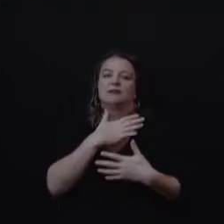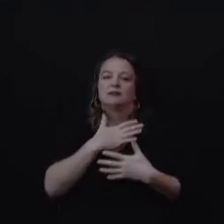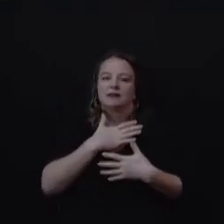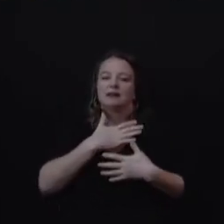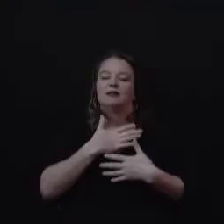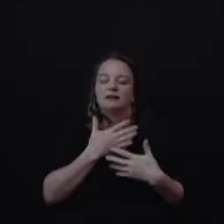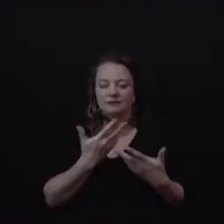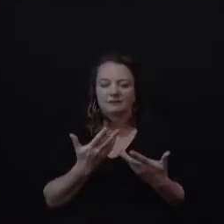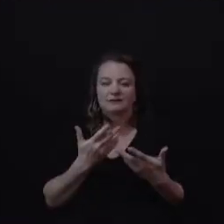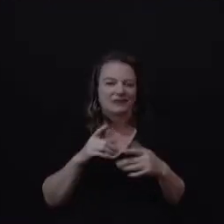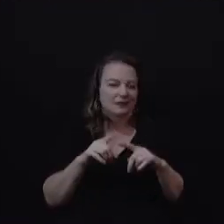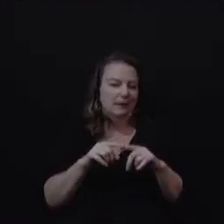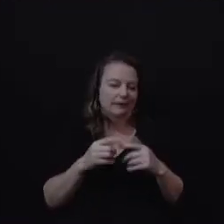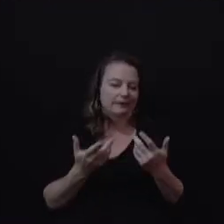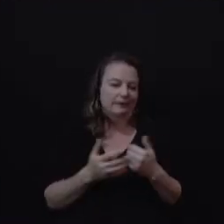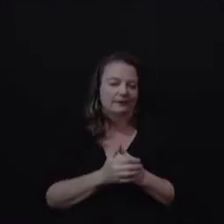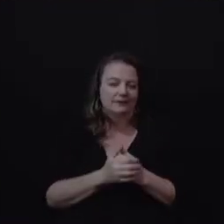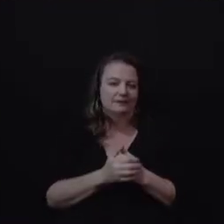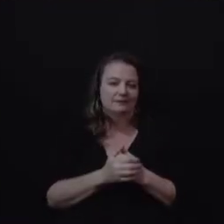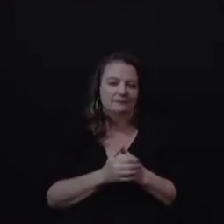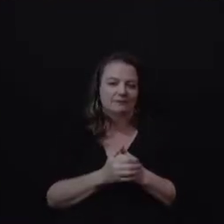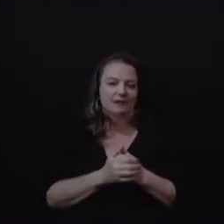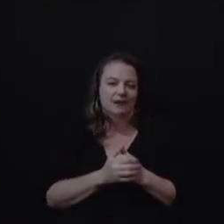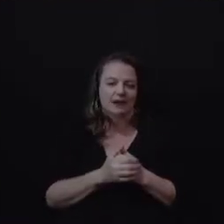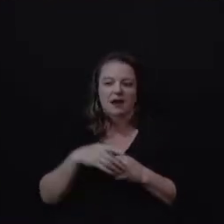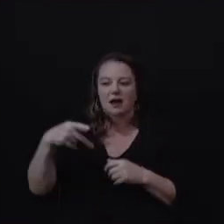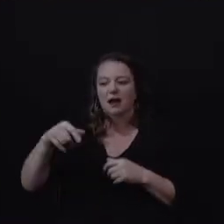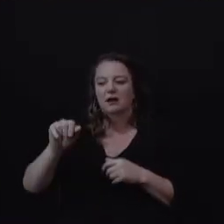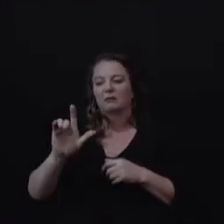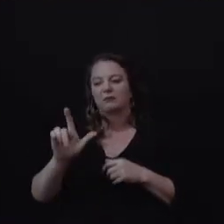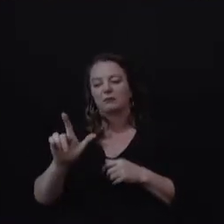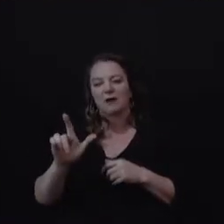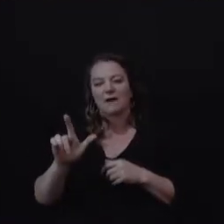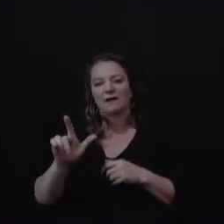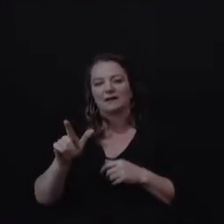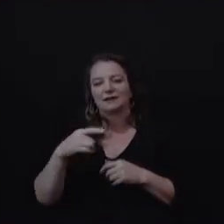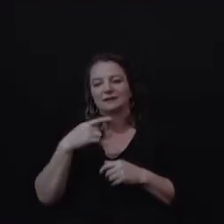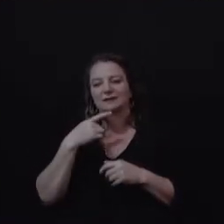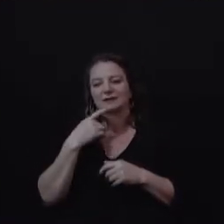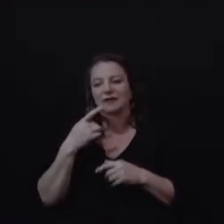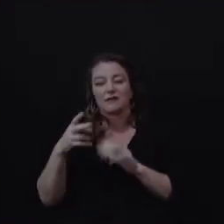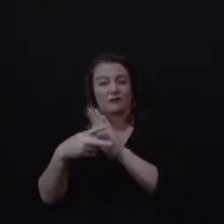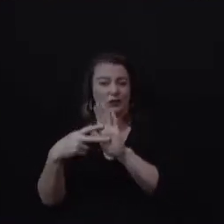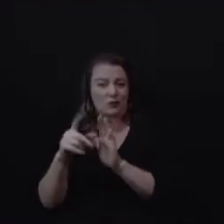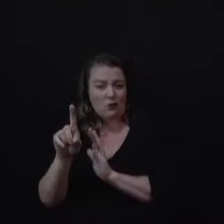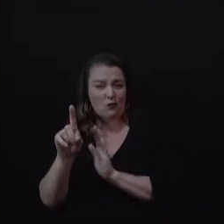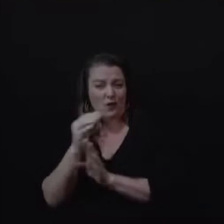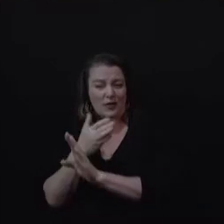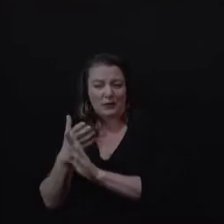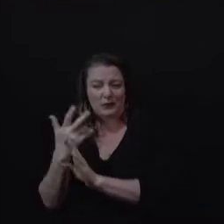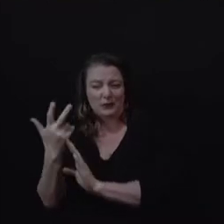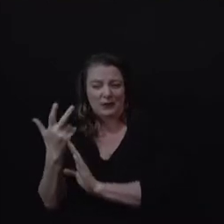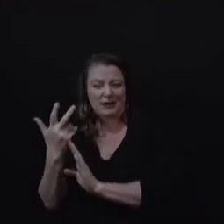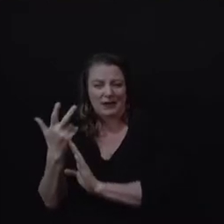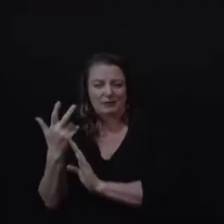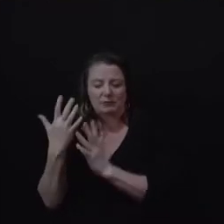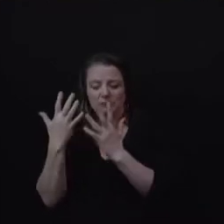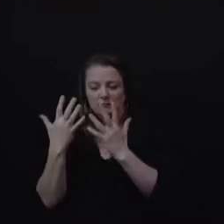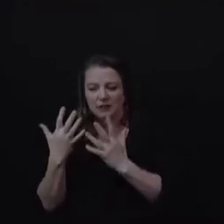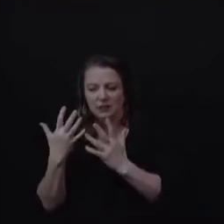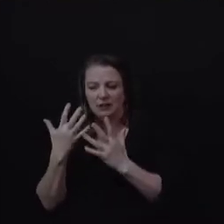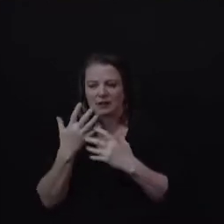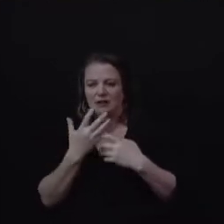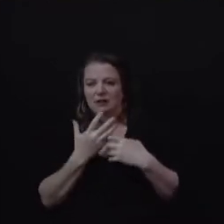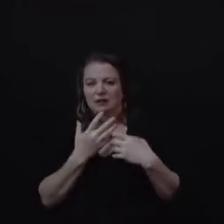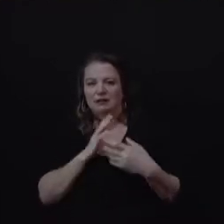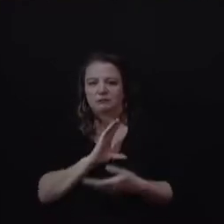depends. But Paul takes us from despair, verses 1 through verse 3, and he